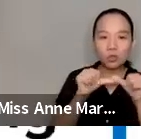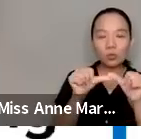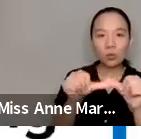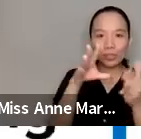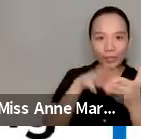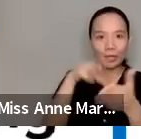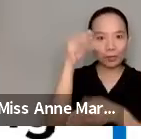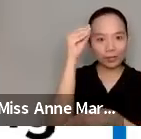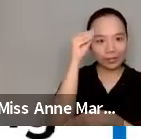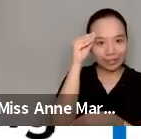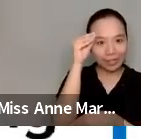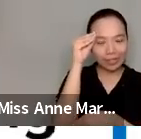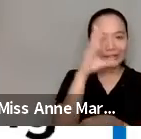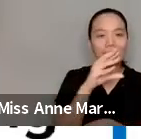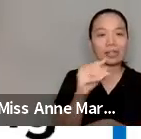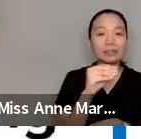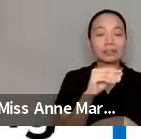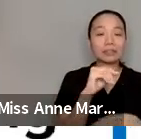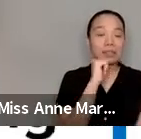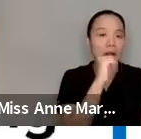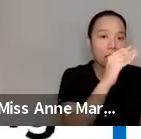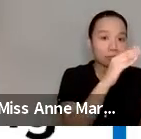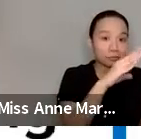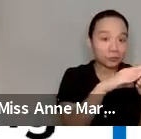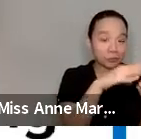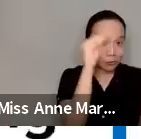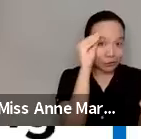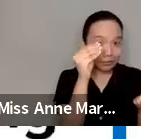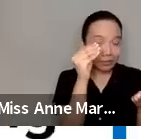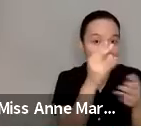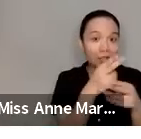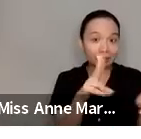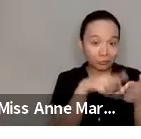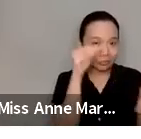learning, unlearning, and relearning.